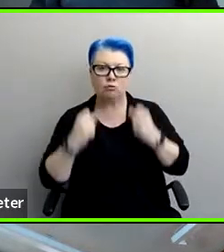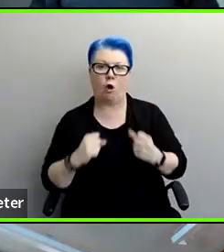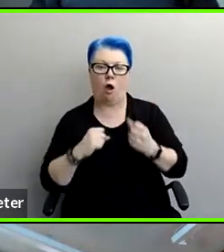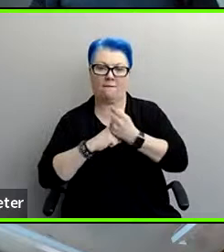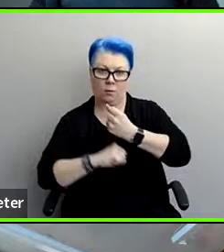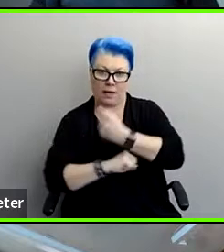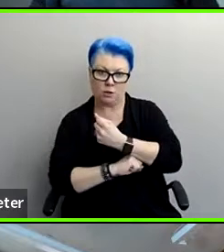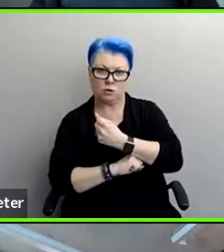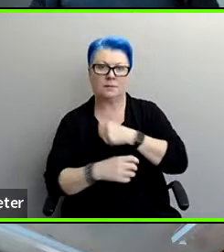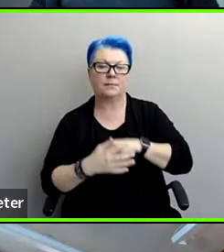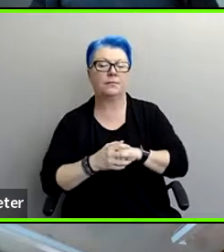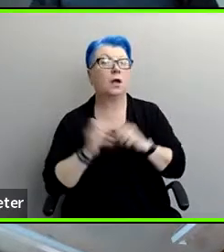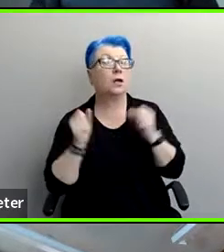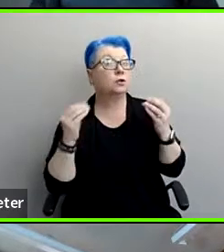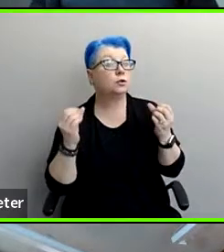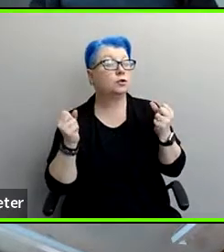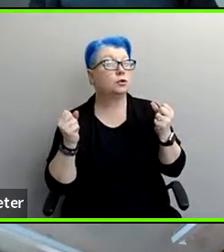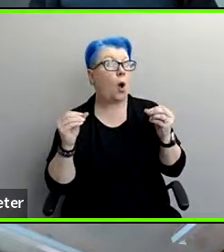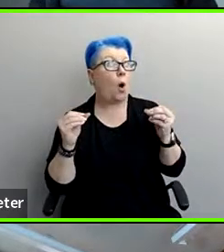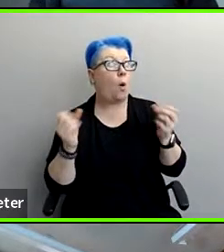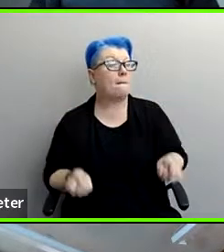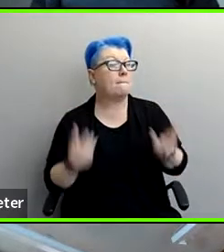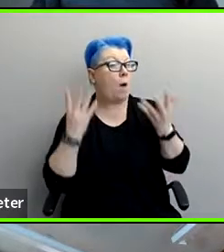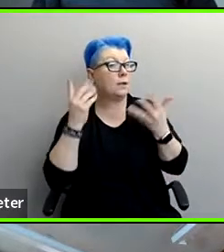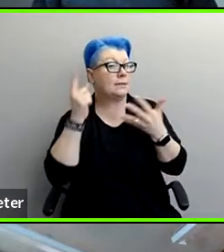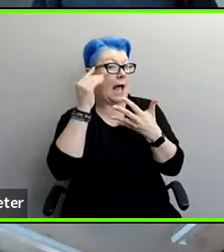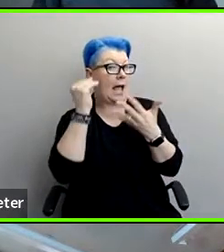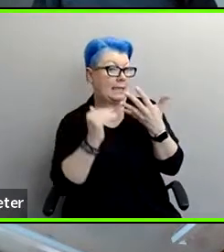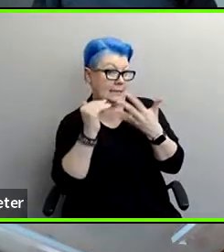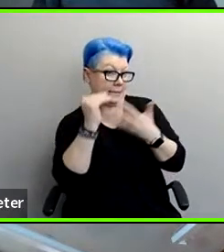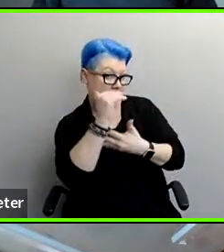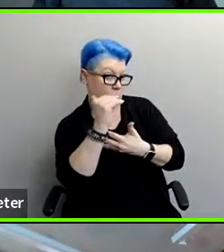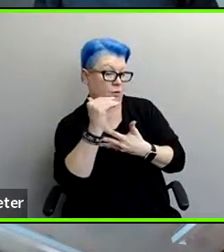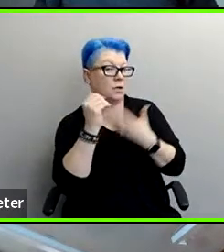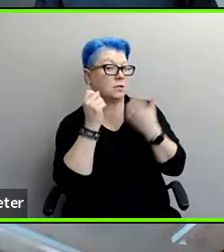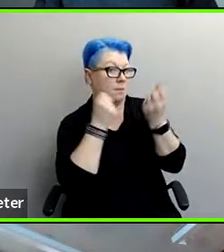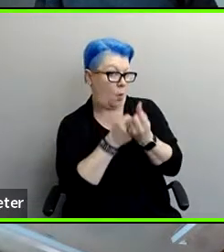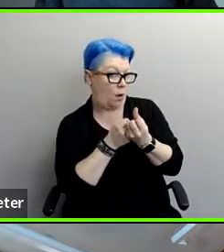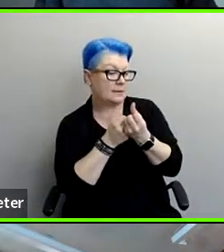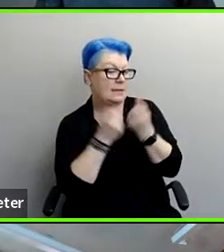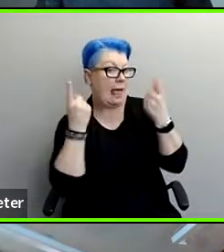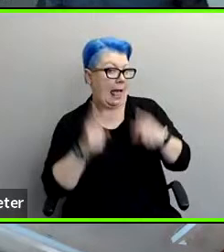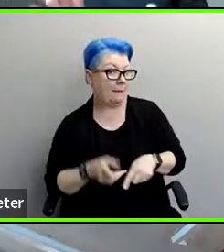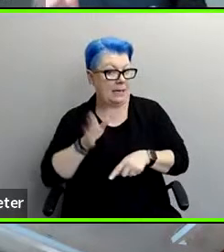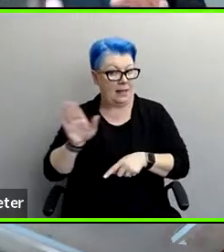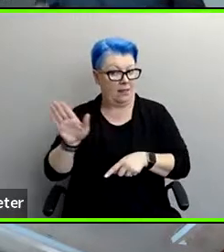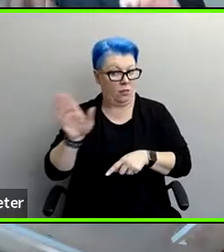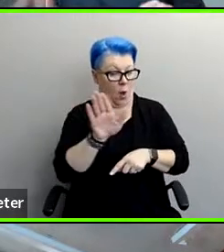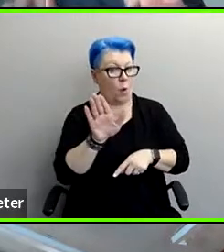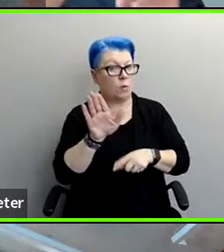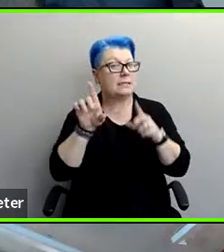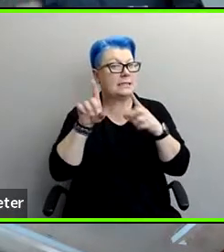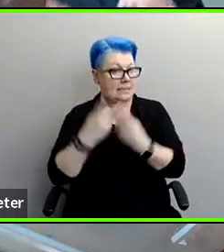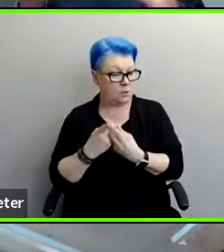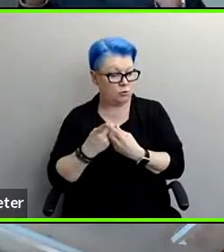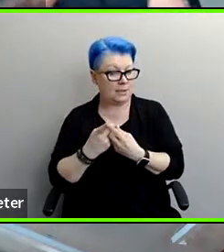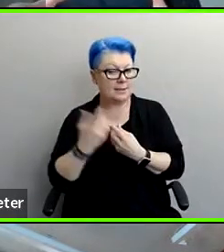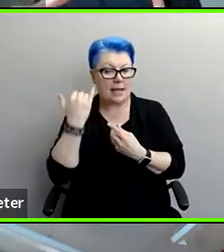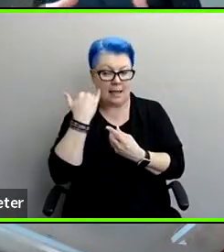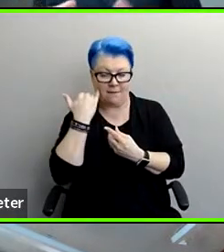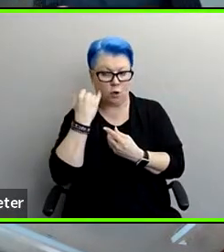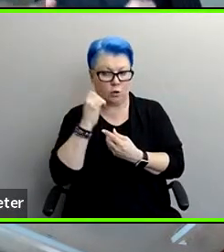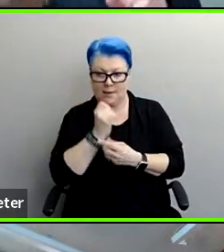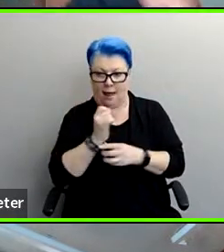So multi-tiered supports that's happening in those districts, if there isn't the implementation